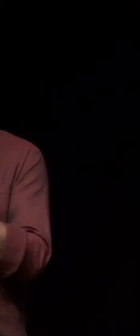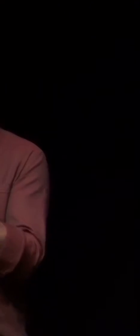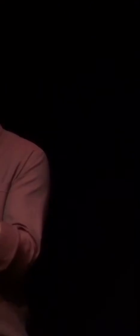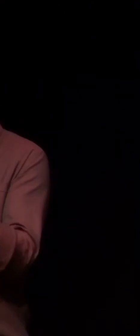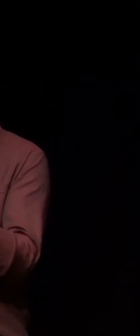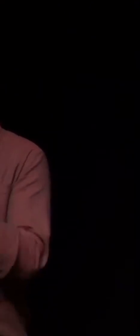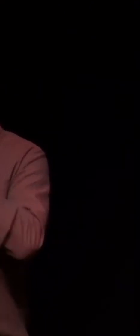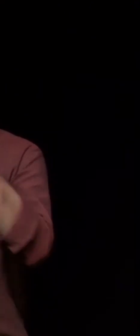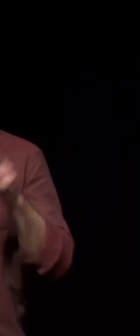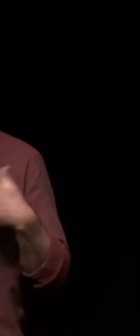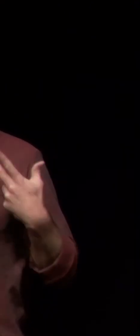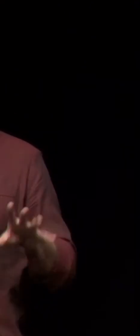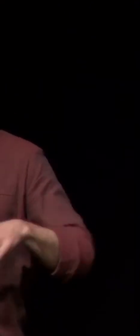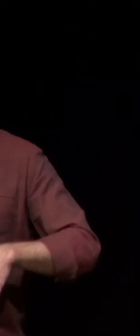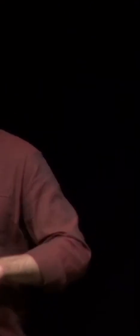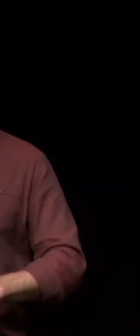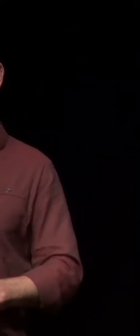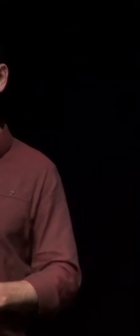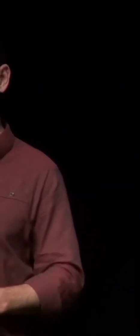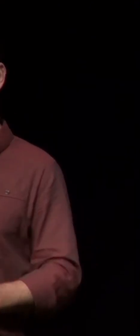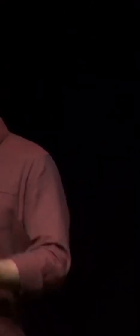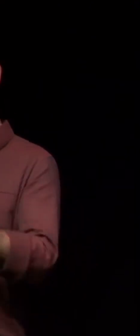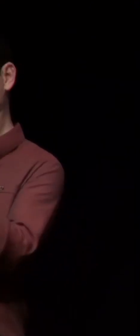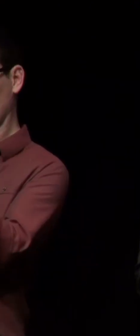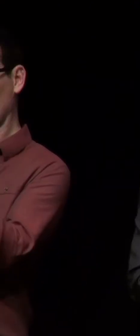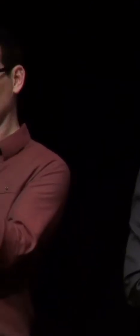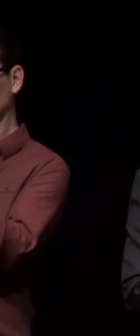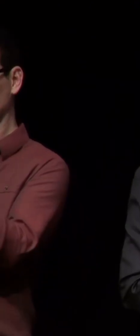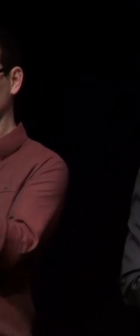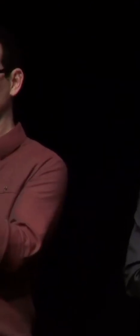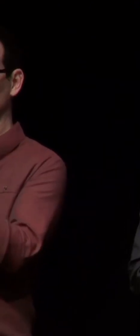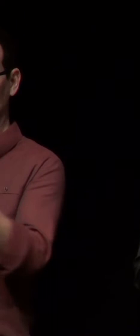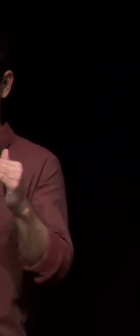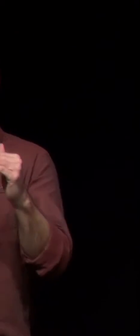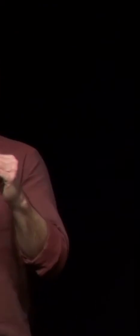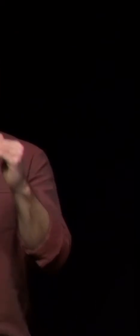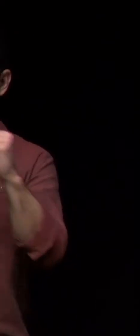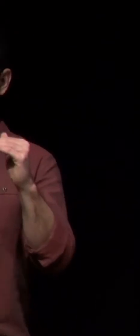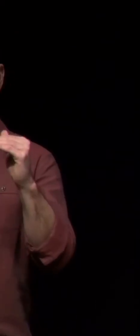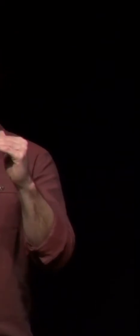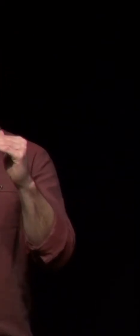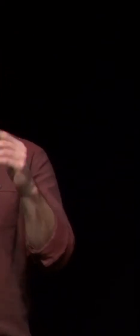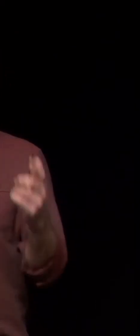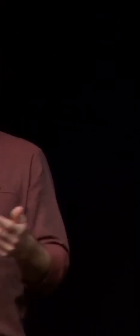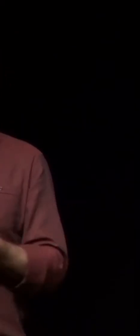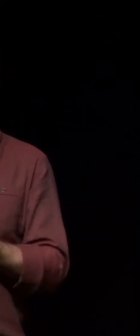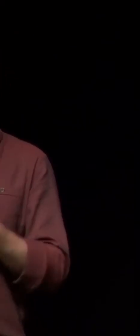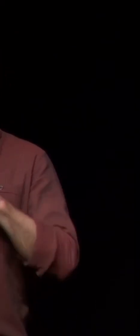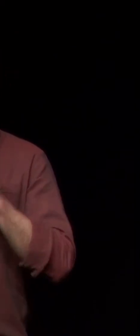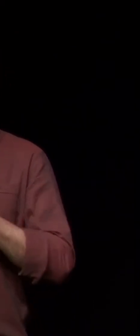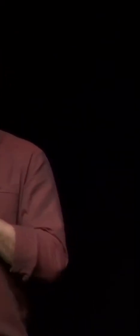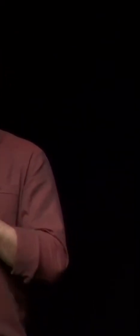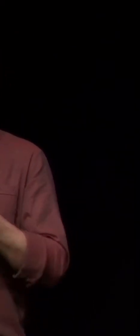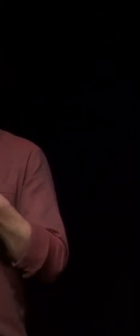as a people or peoples, we're committed to an adequate and decent standard of living. We're committed to the right to